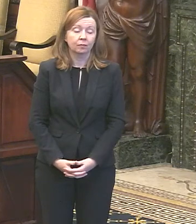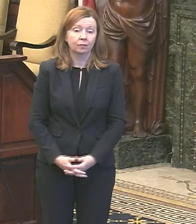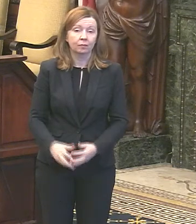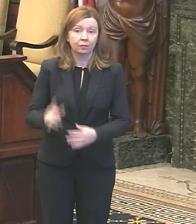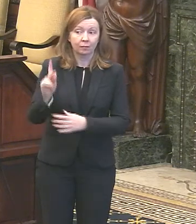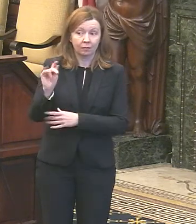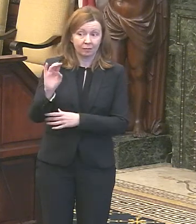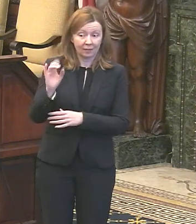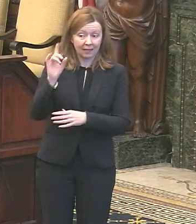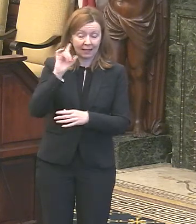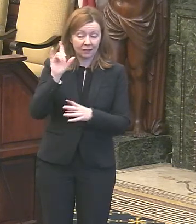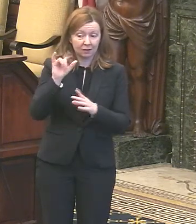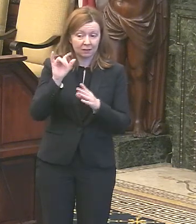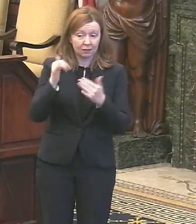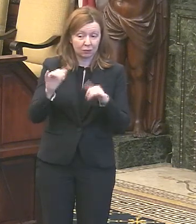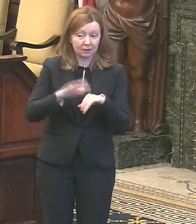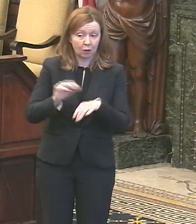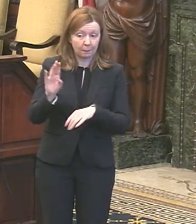Katie, it looks like you're still on mute.